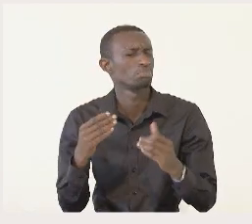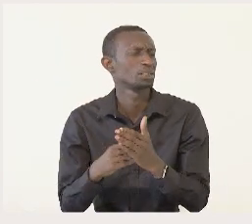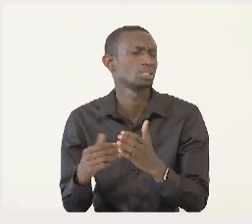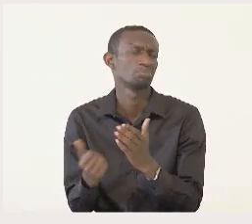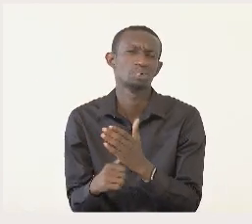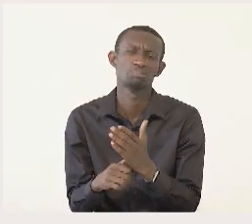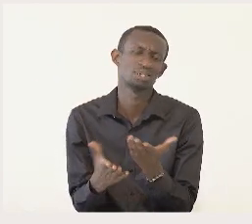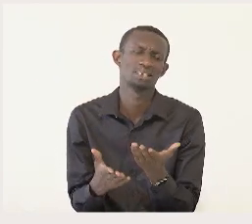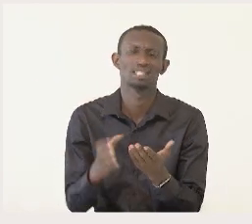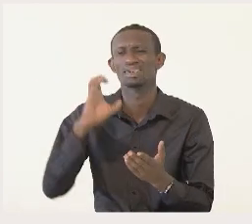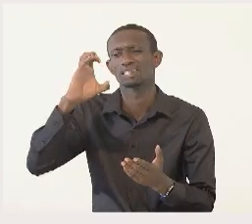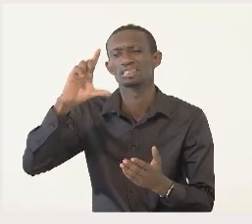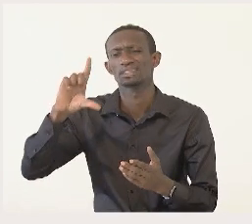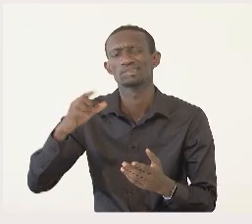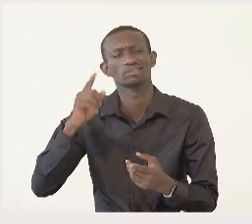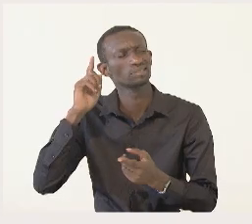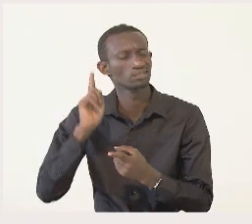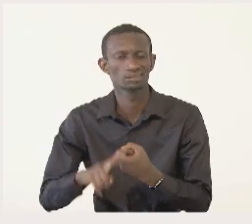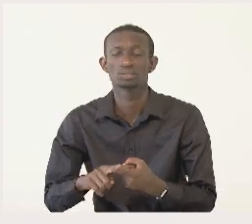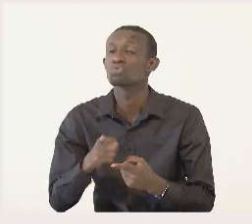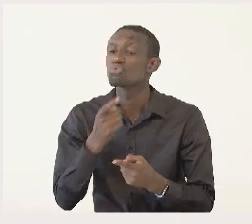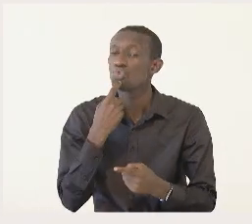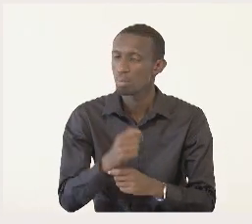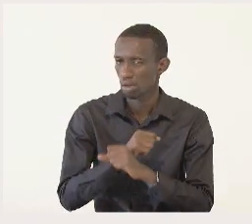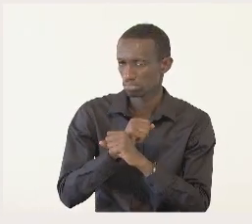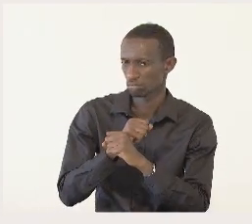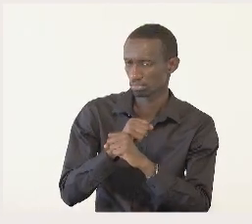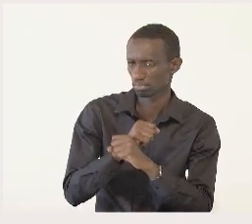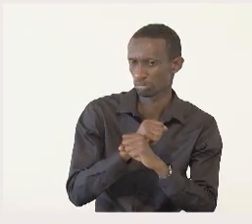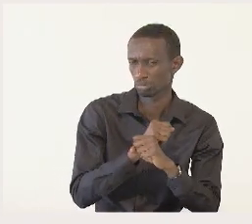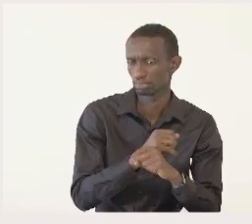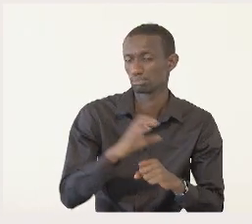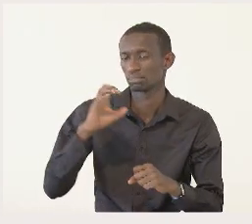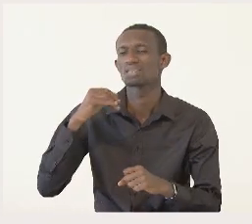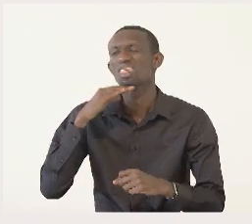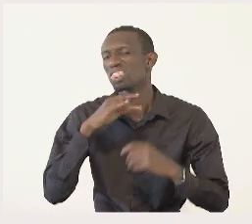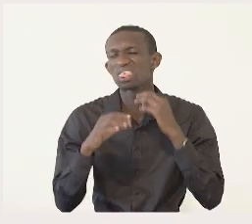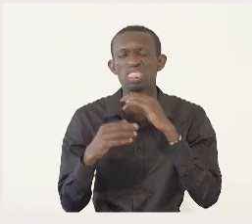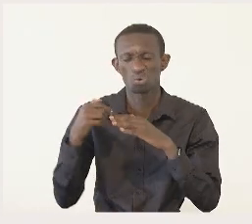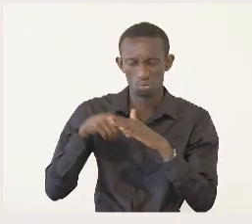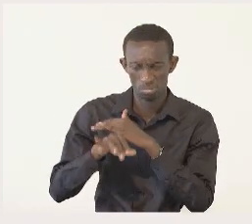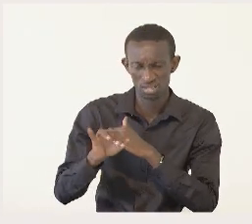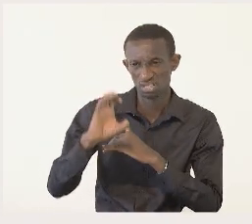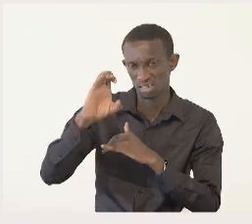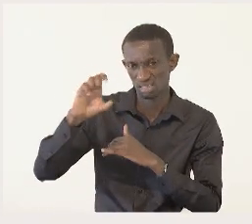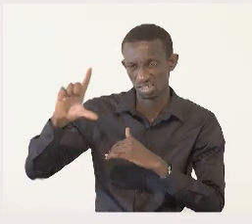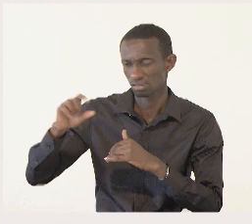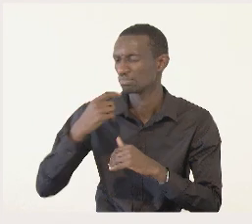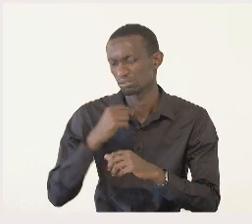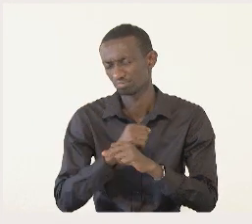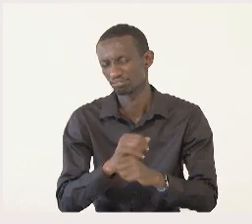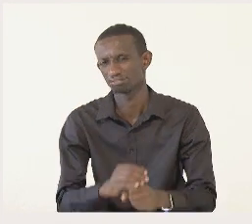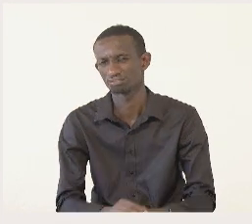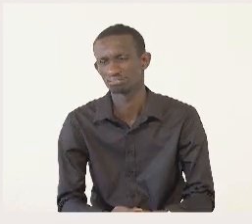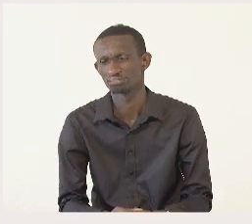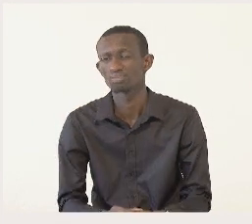cells to die. So we try to avoid the waste product accumulation in the body cells.